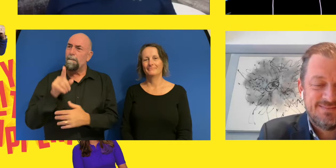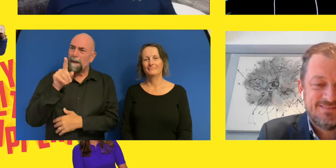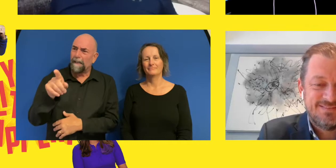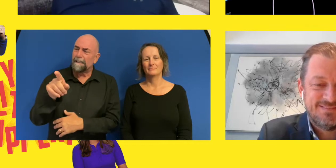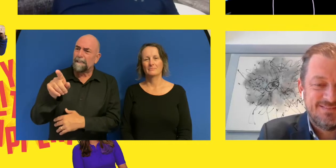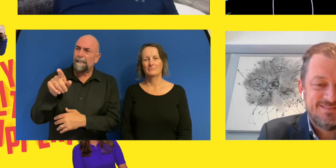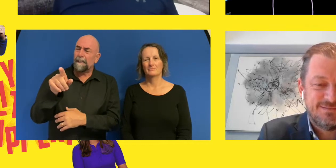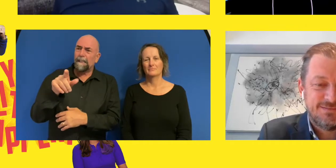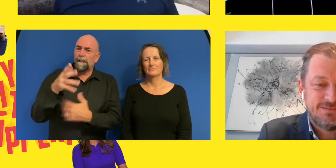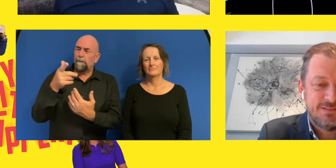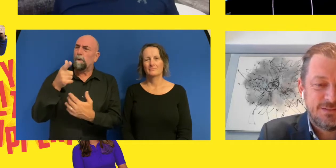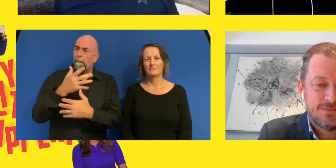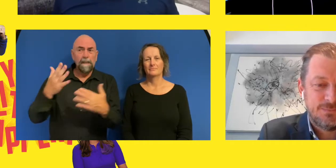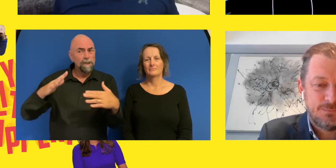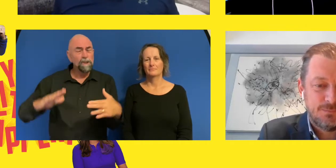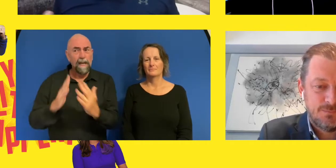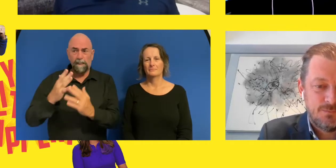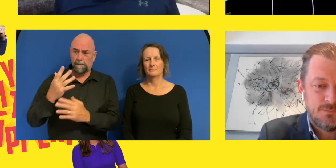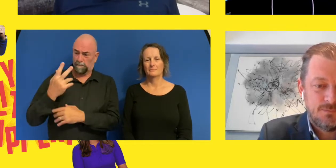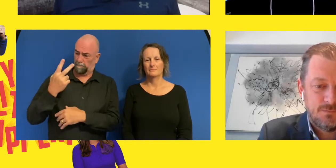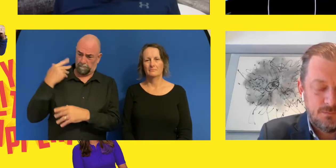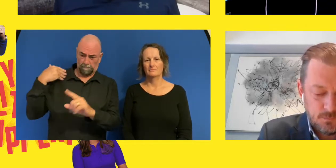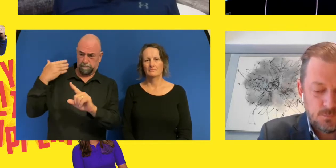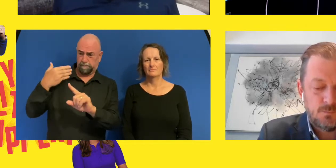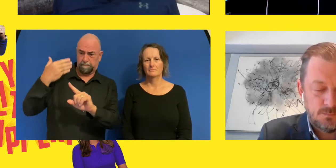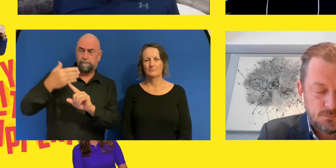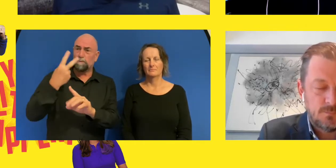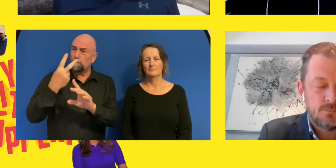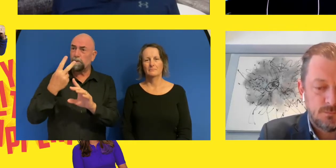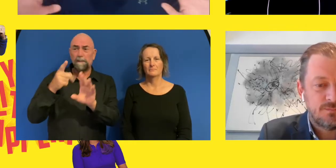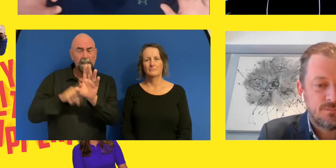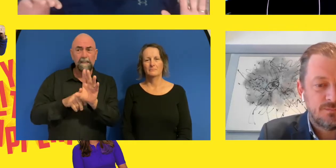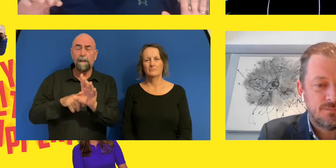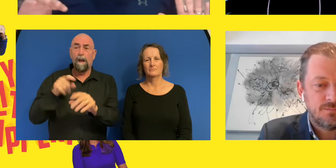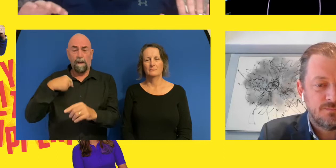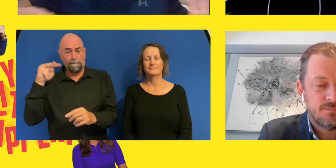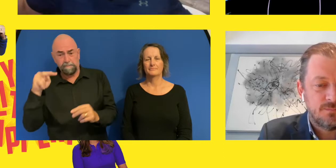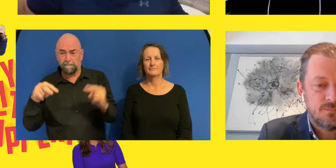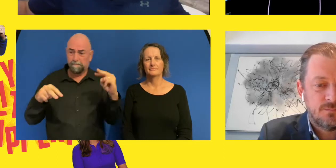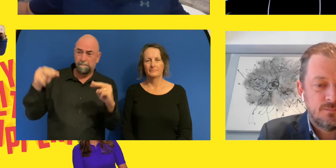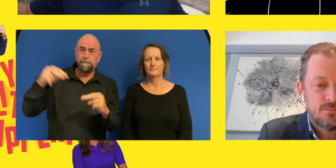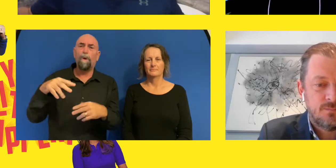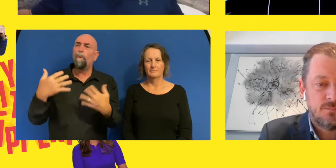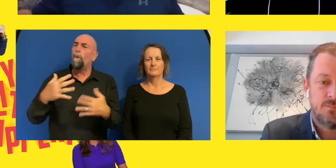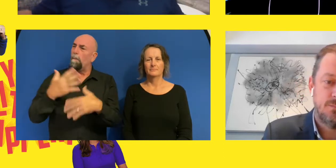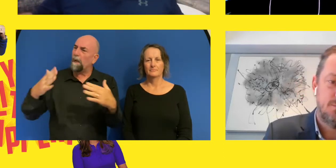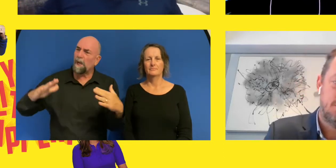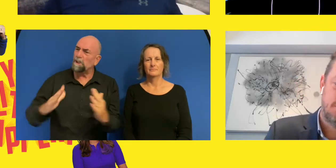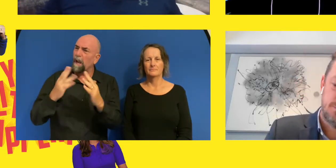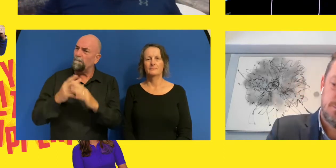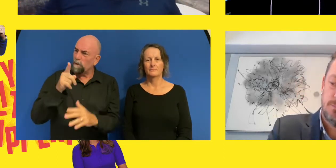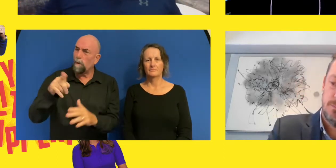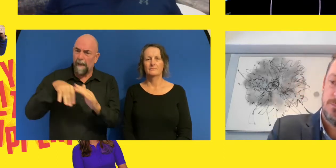Mate, it's been a challenging last couple of years. From every angle, it looks like the